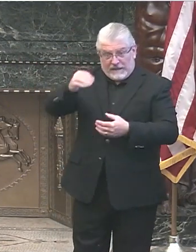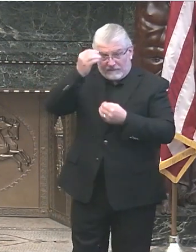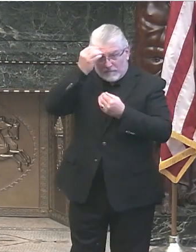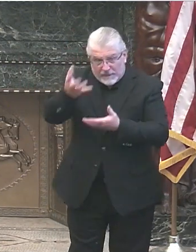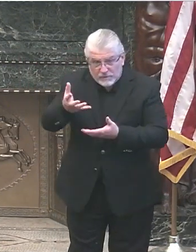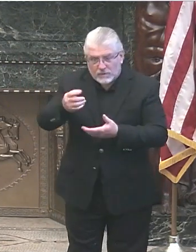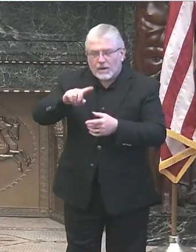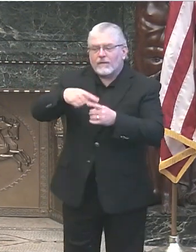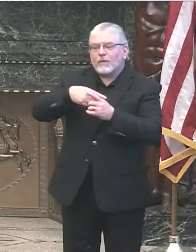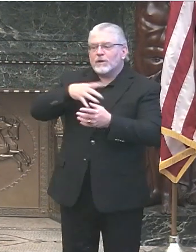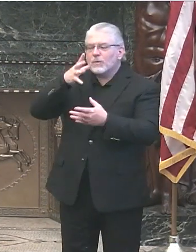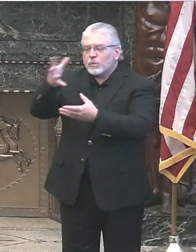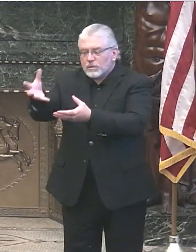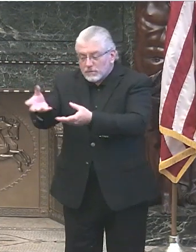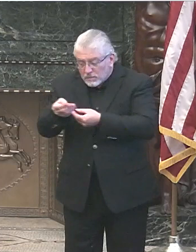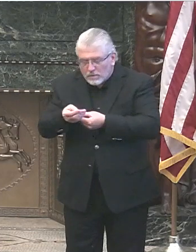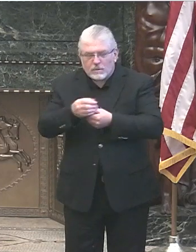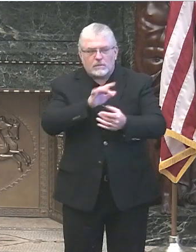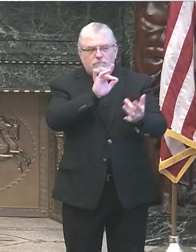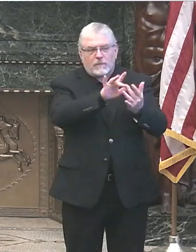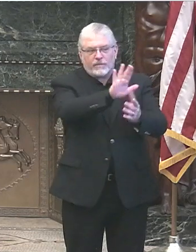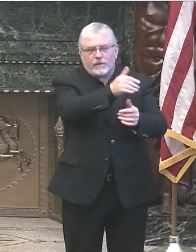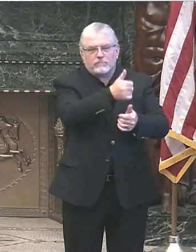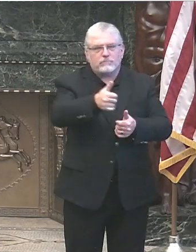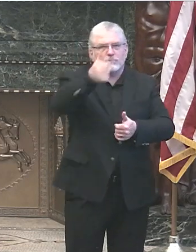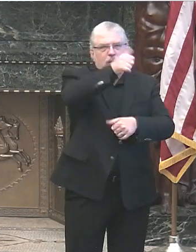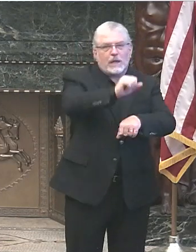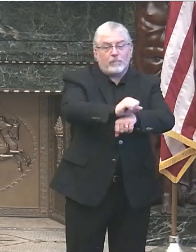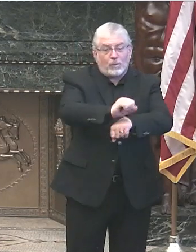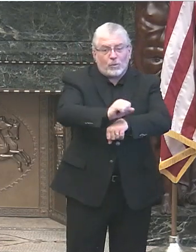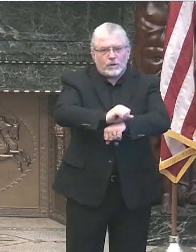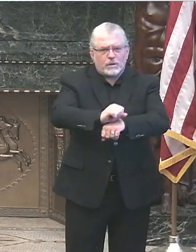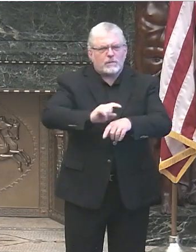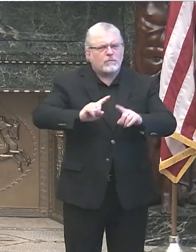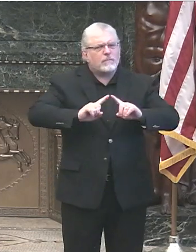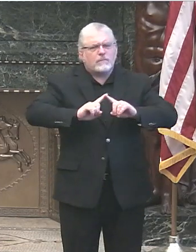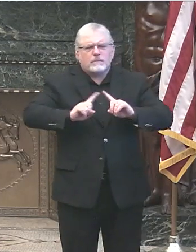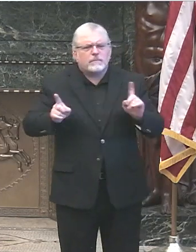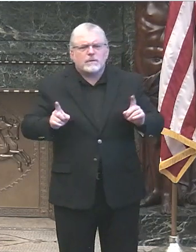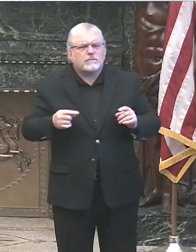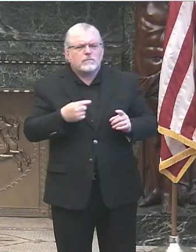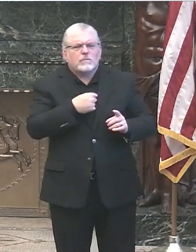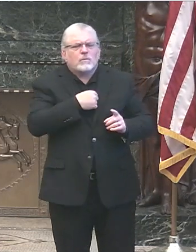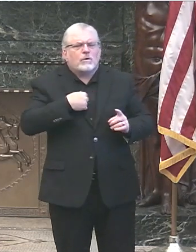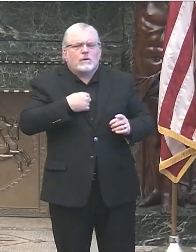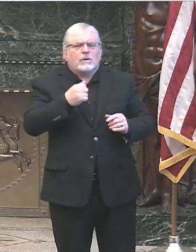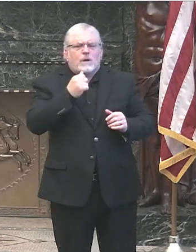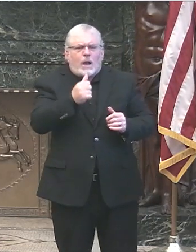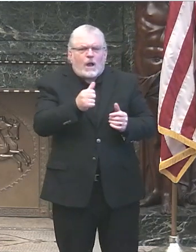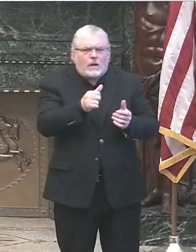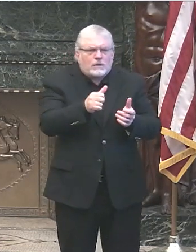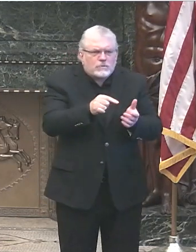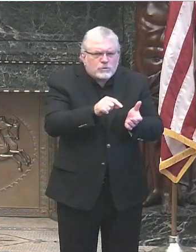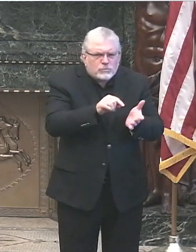them be quarantined. But no, we're not having the primary responsibility for tracking the symptoms of city